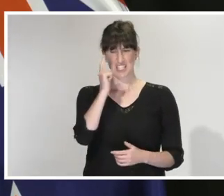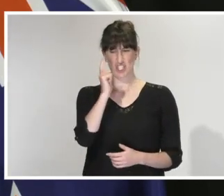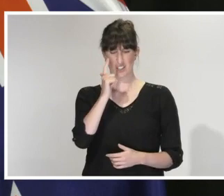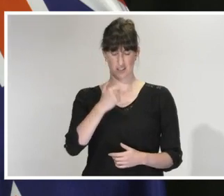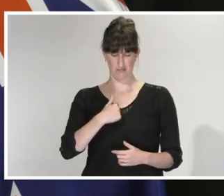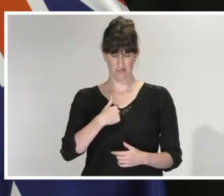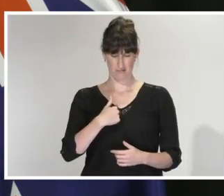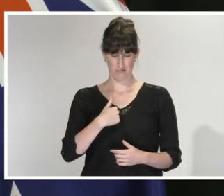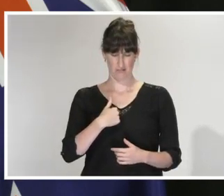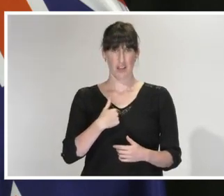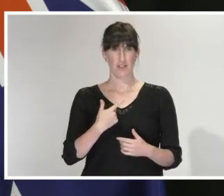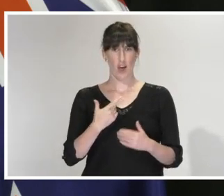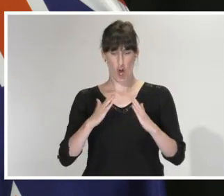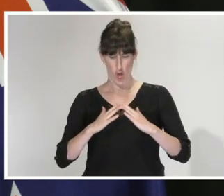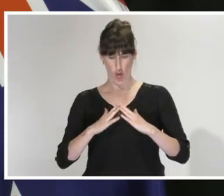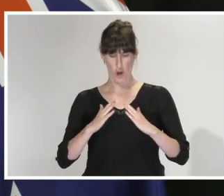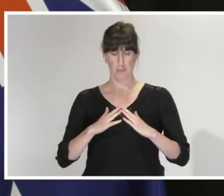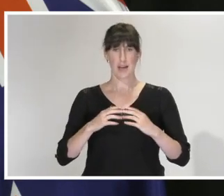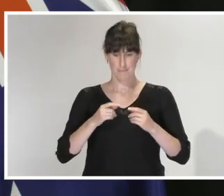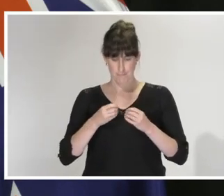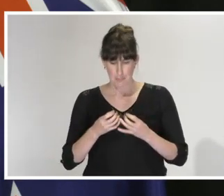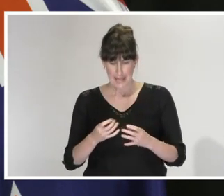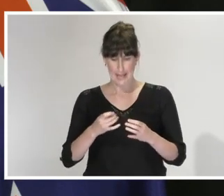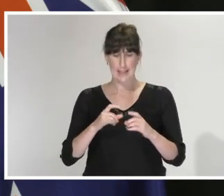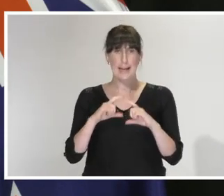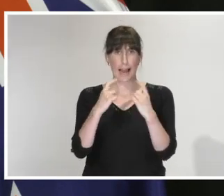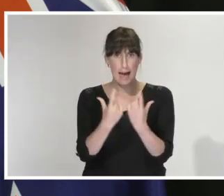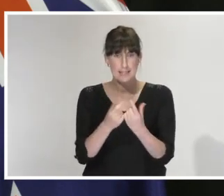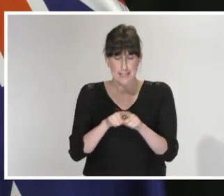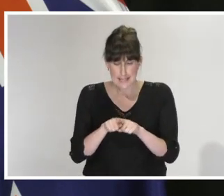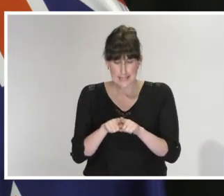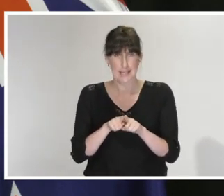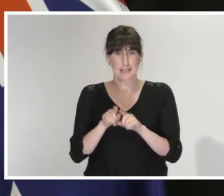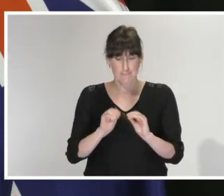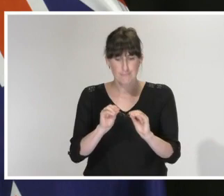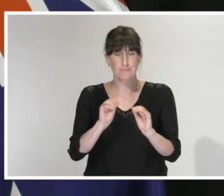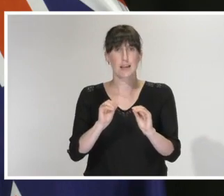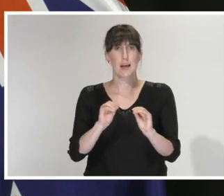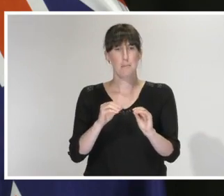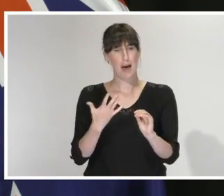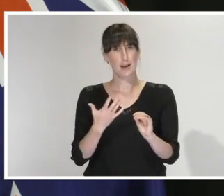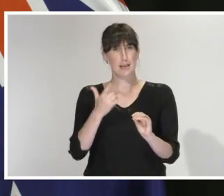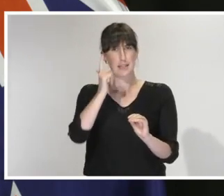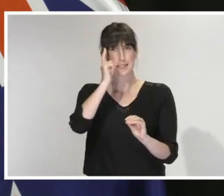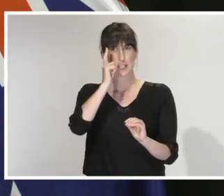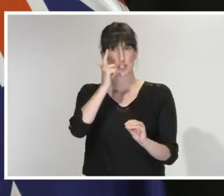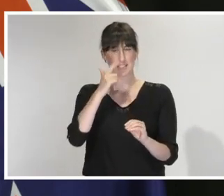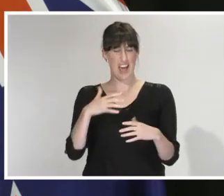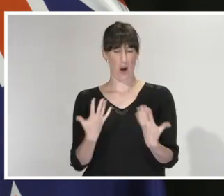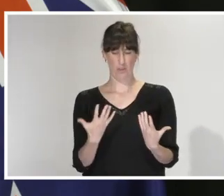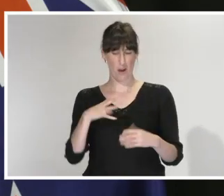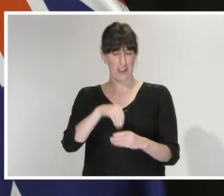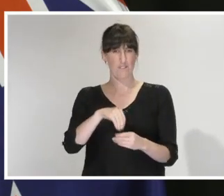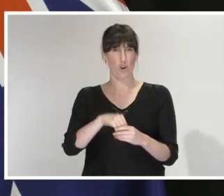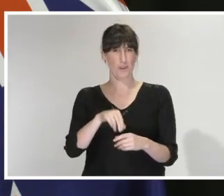doing, lesson planning at the moment remotely. Given all this information is coming out, what sort of workload will teachers have? So we're working very hard to try